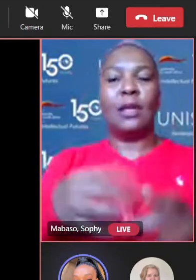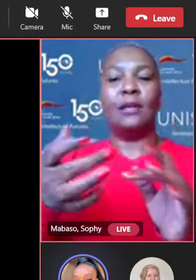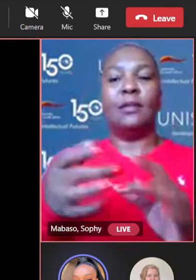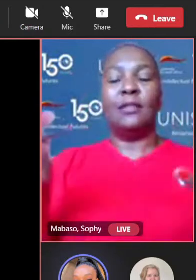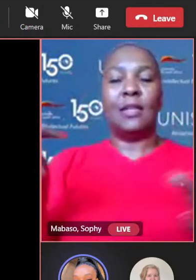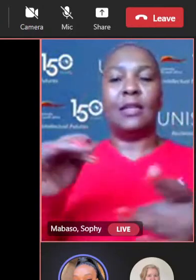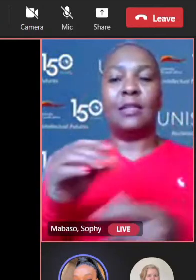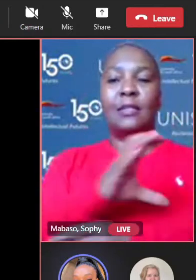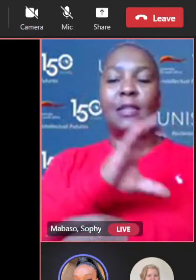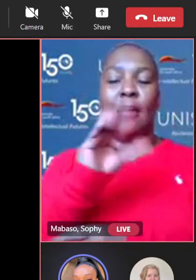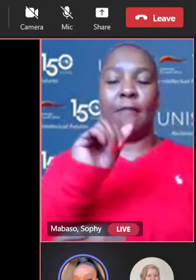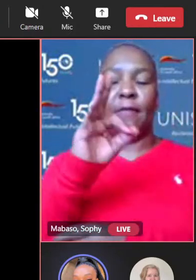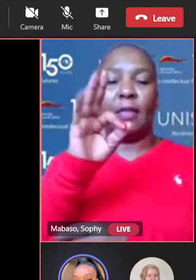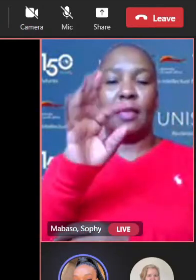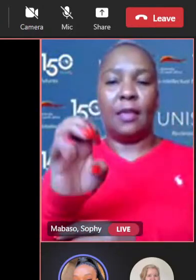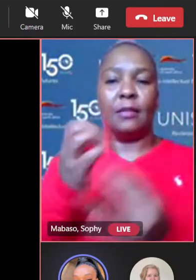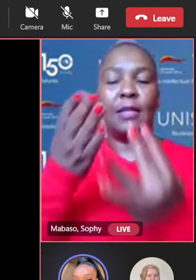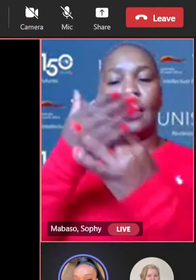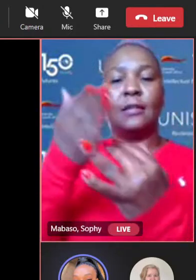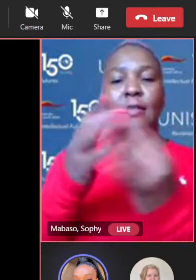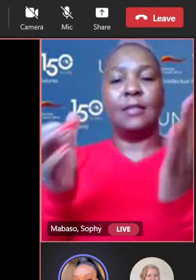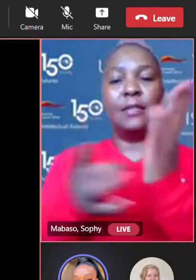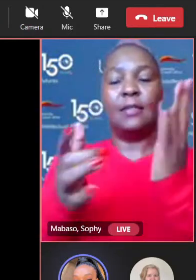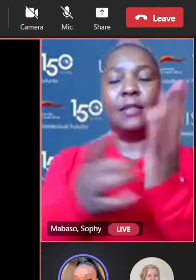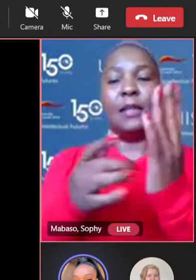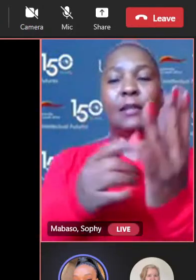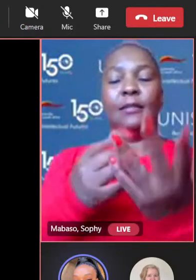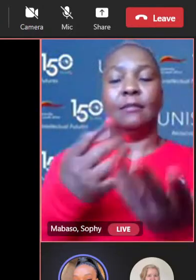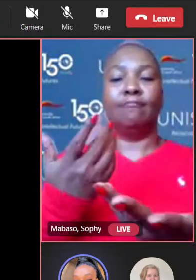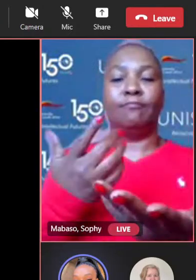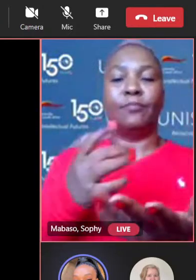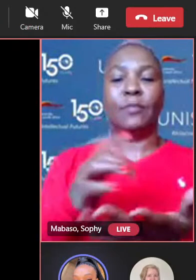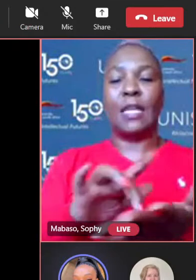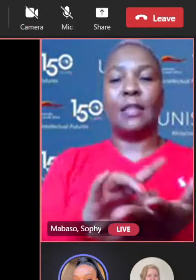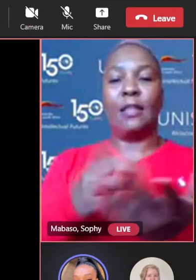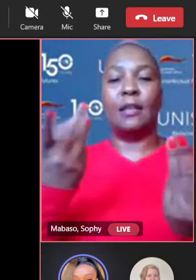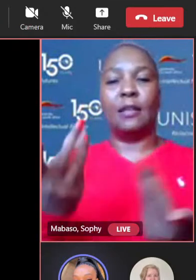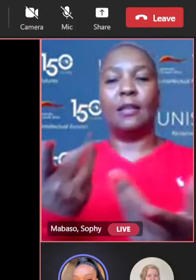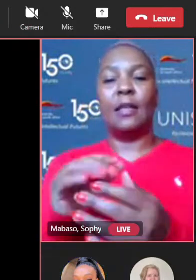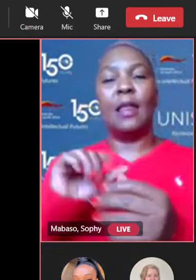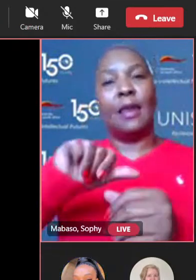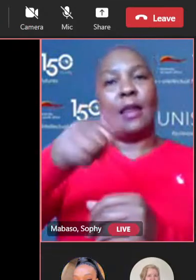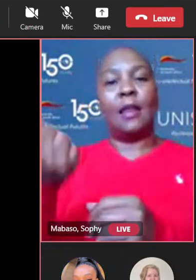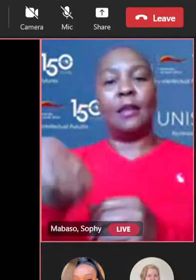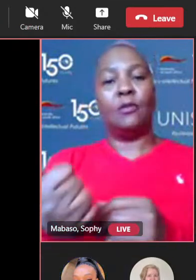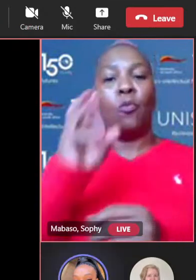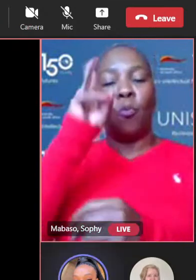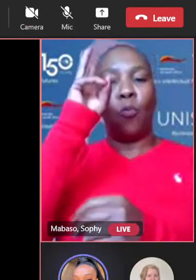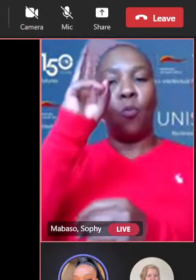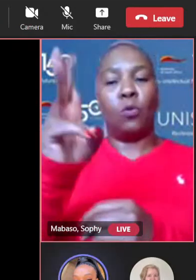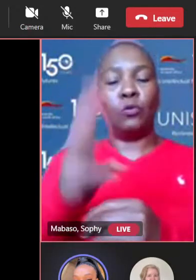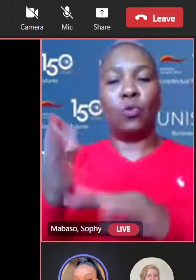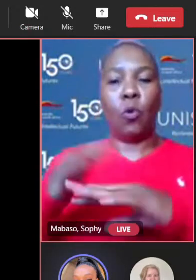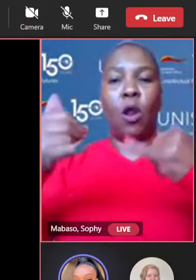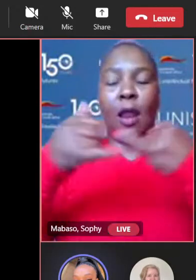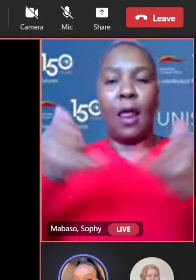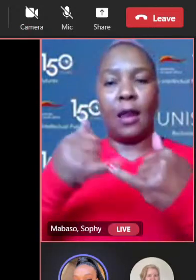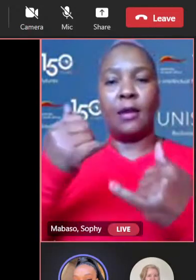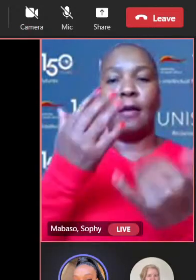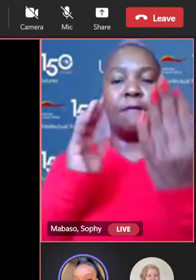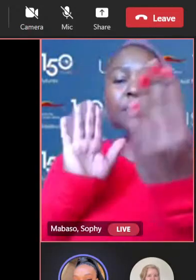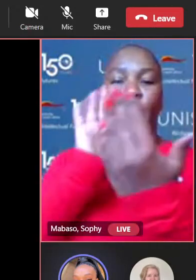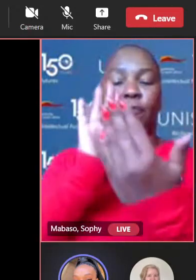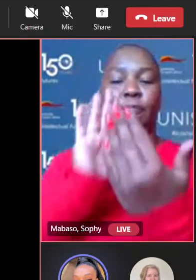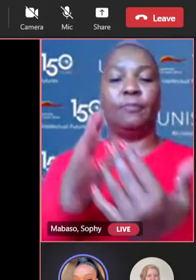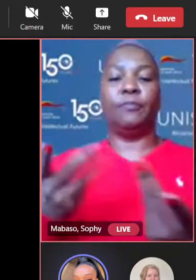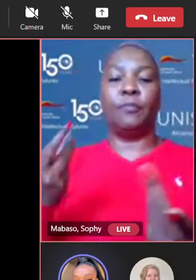access centers, and we hope in the next coming years we will be hybrid. And then the